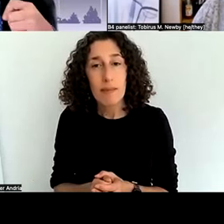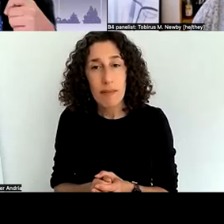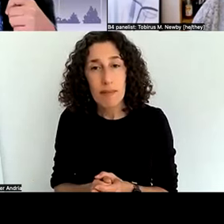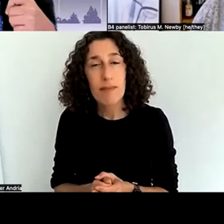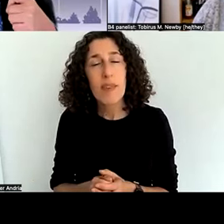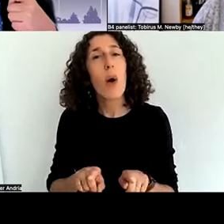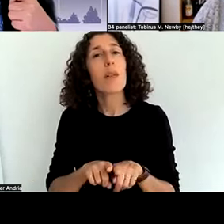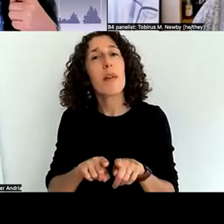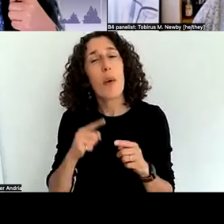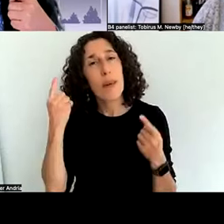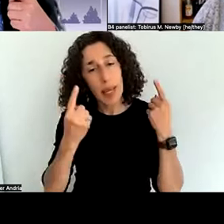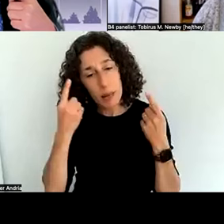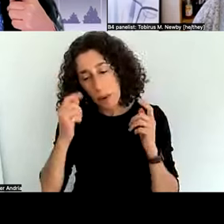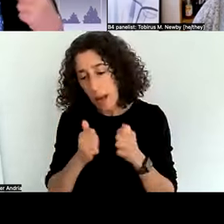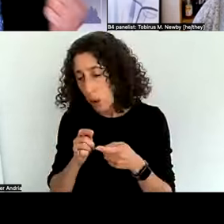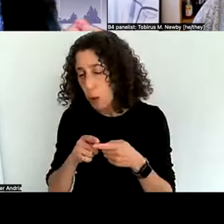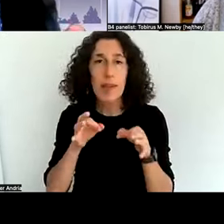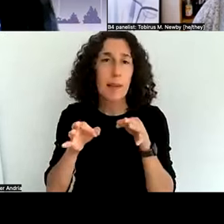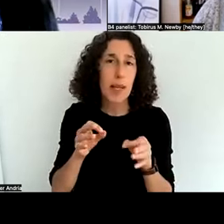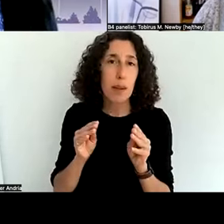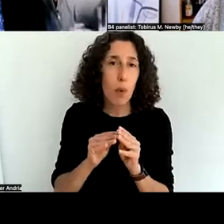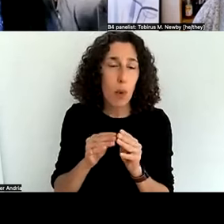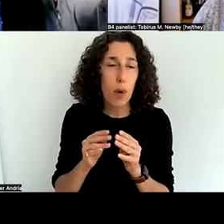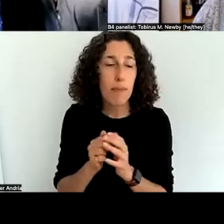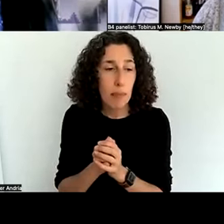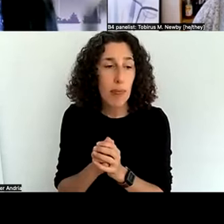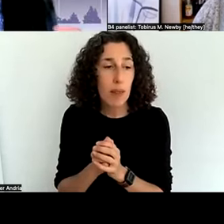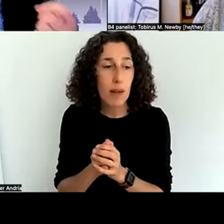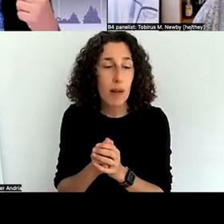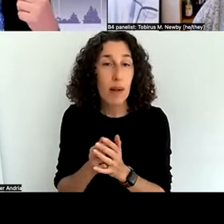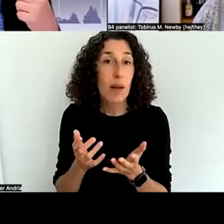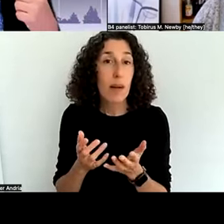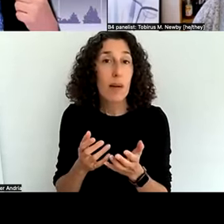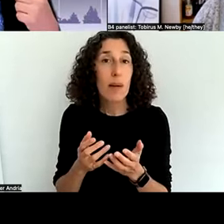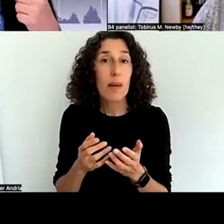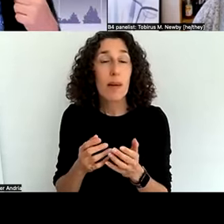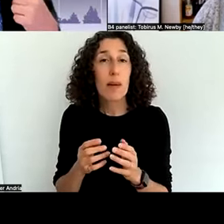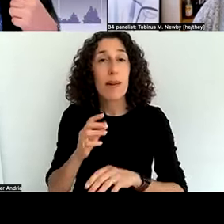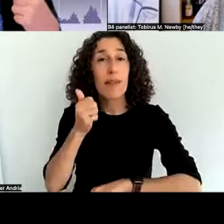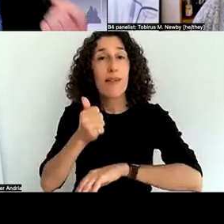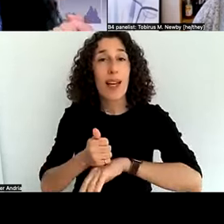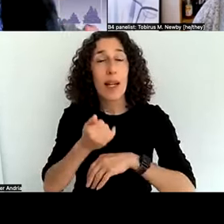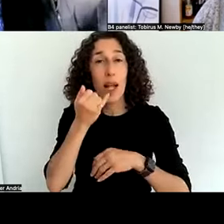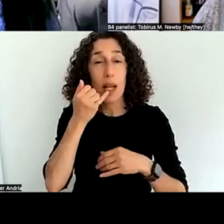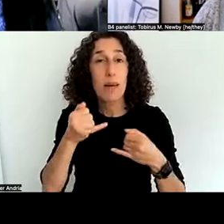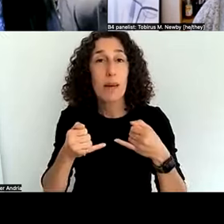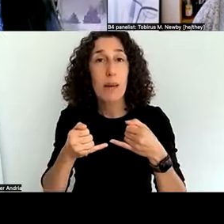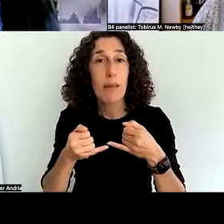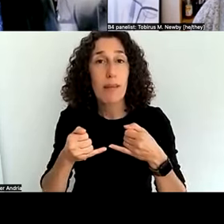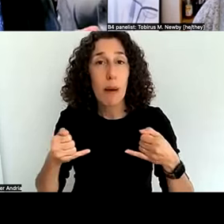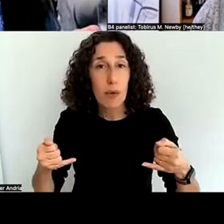whether it's defining boundaries, or expressing